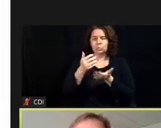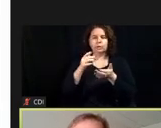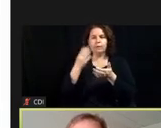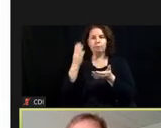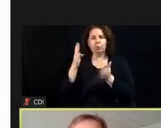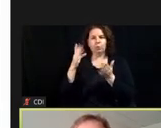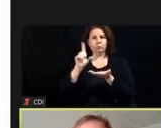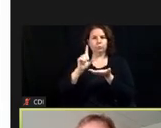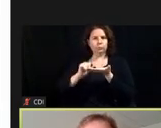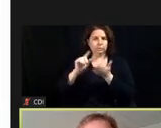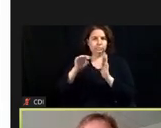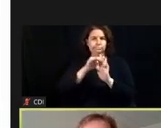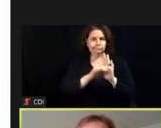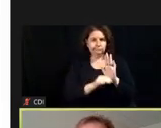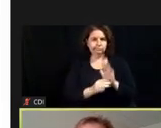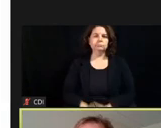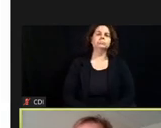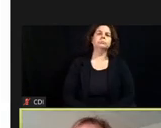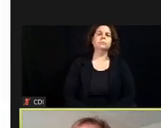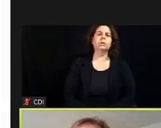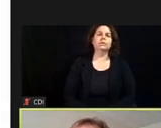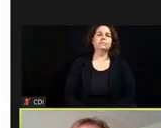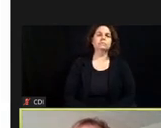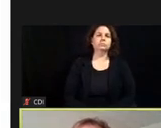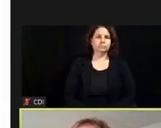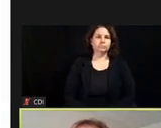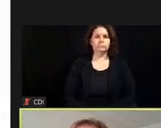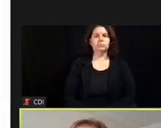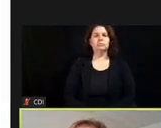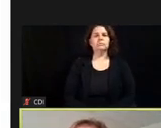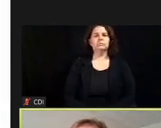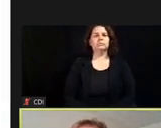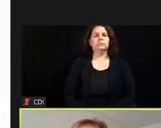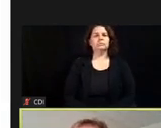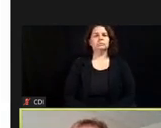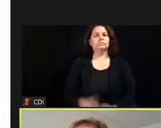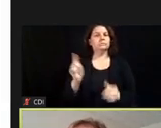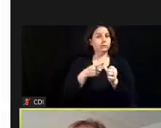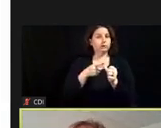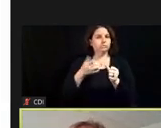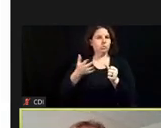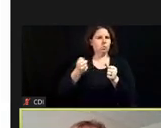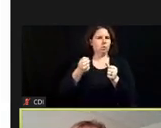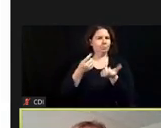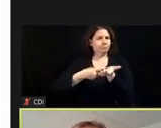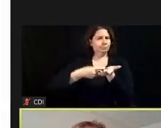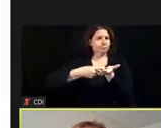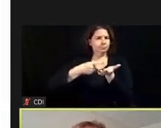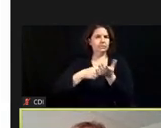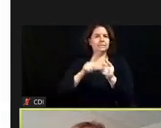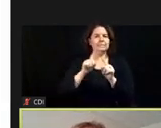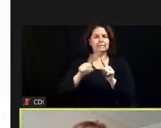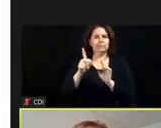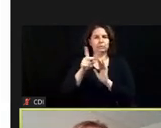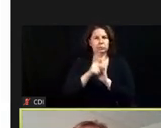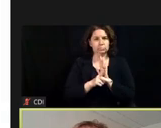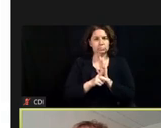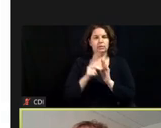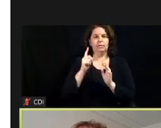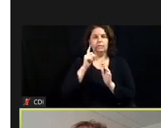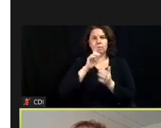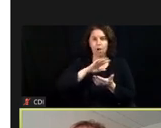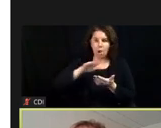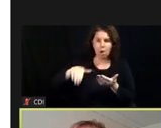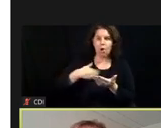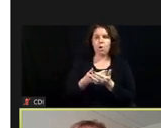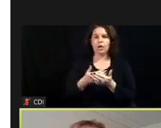Just want to start by orienting us to the principles that we're applying to all of our thinking and practice with regards